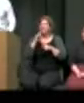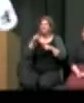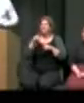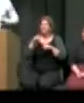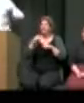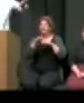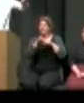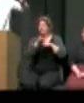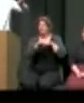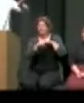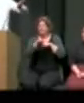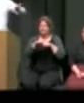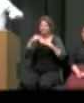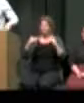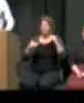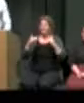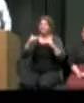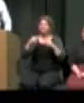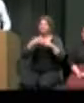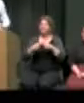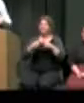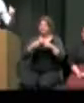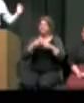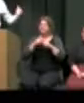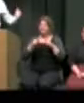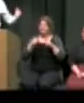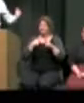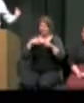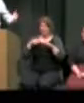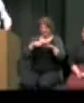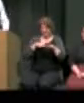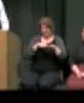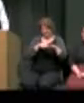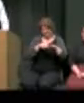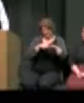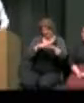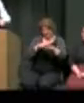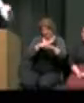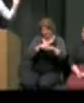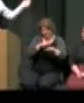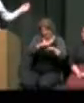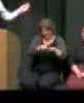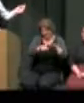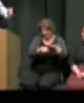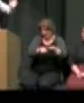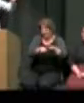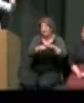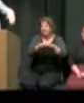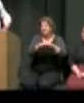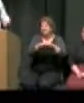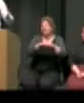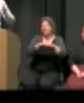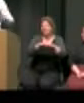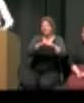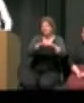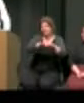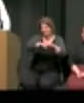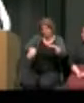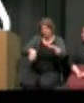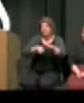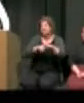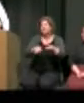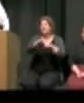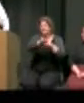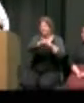counterweight. So as that was pushed out, and we were landing on the other side of the ravine, that end came off and then the bridge itself sat